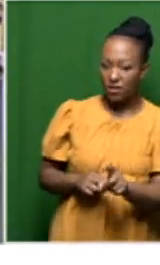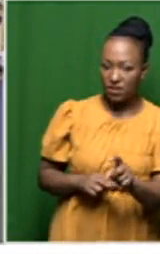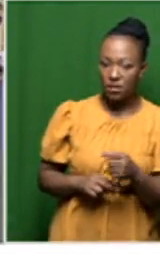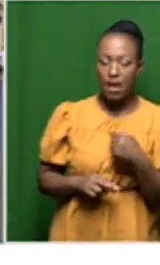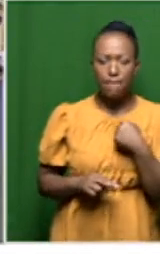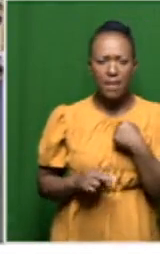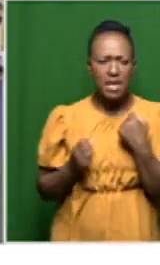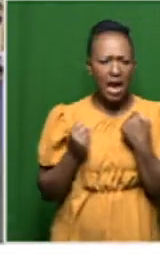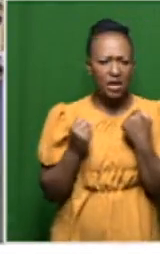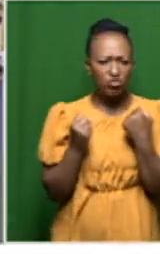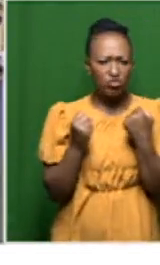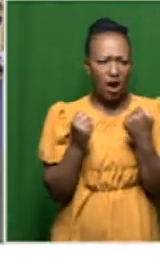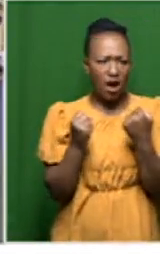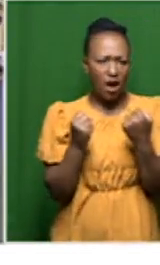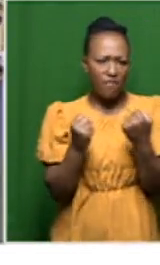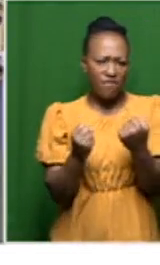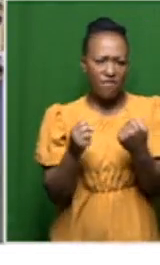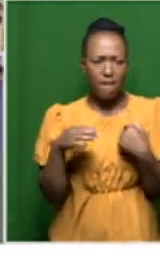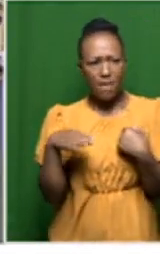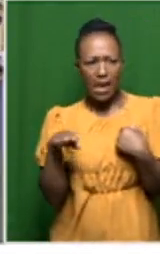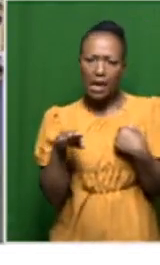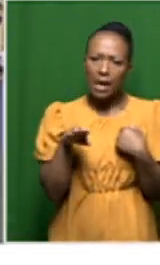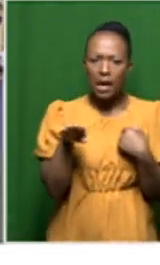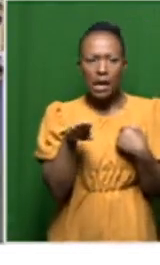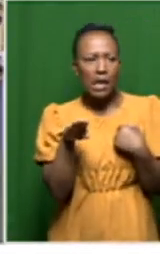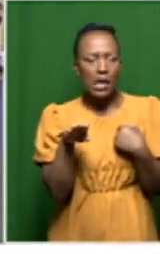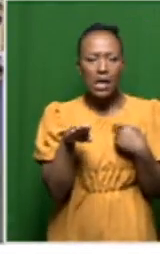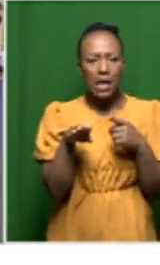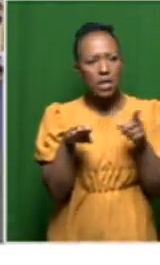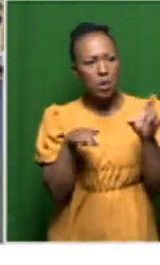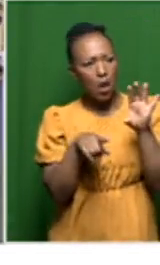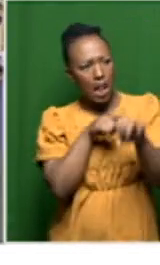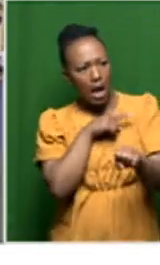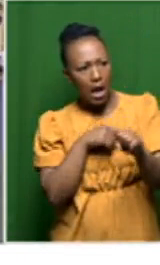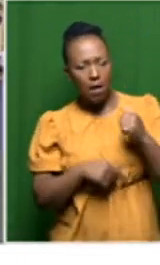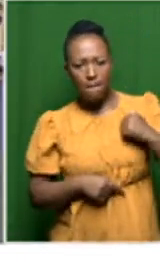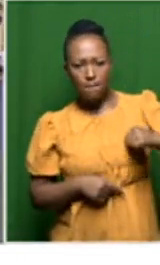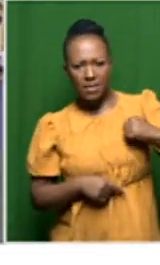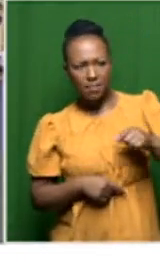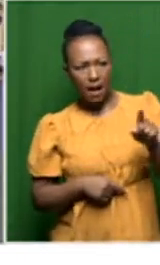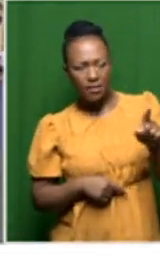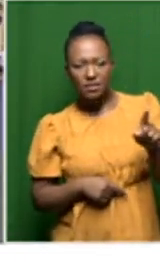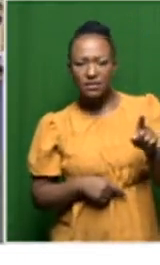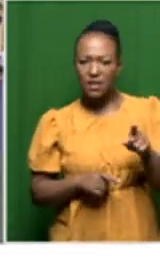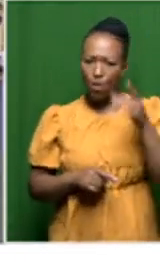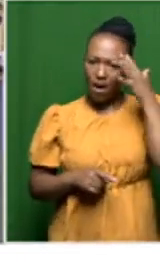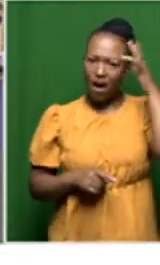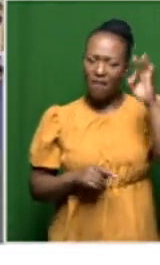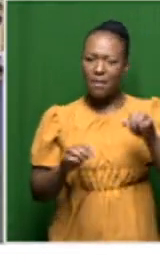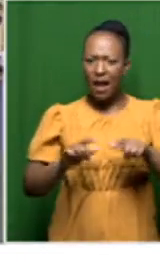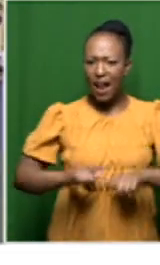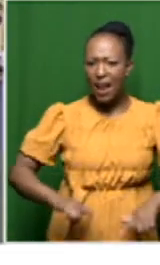was just one line that stuck out for me when you were saying that you can spot the municipality land, you can spot the government land because